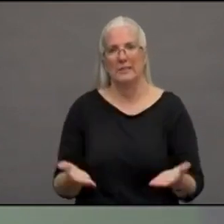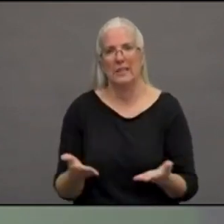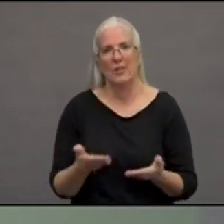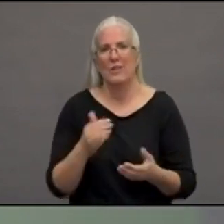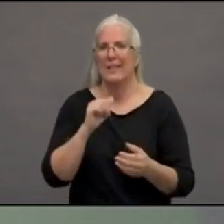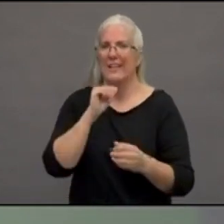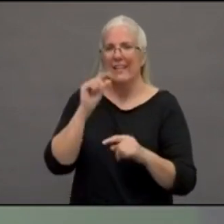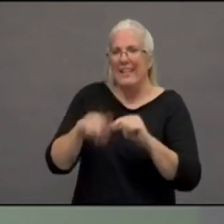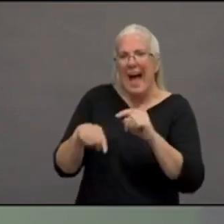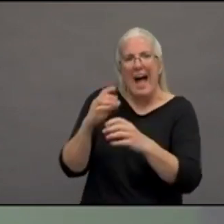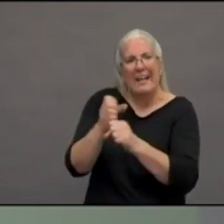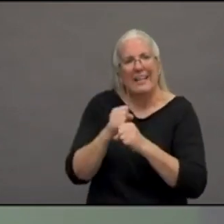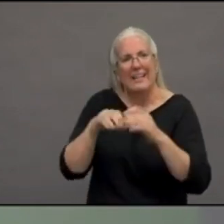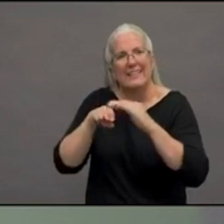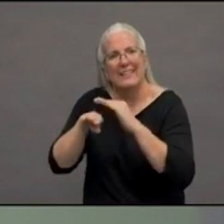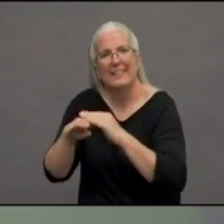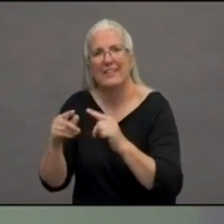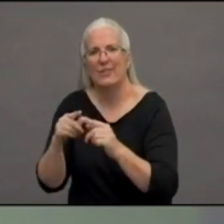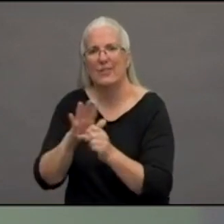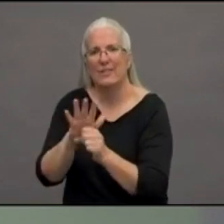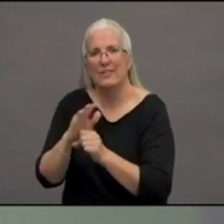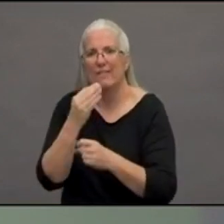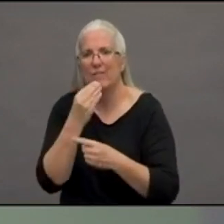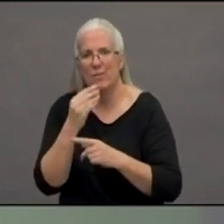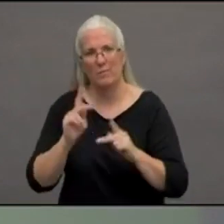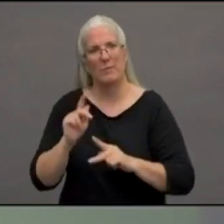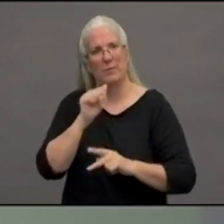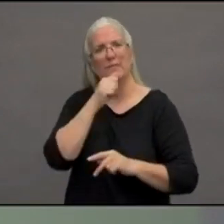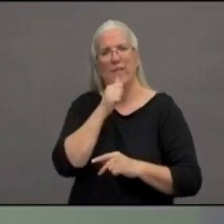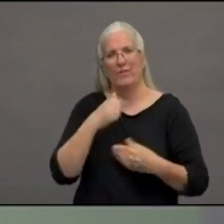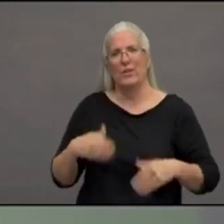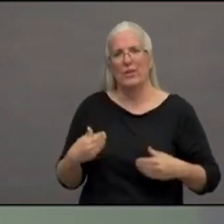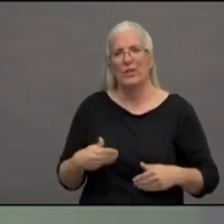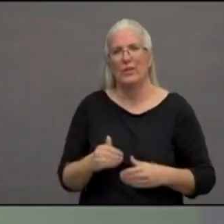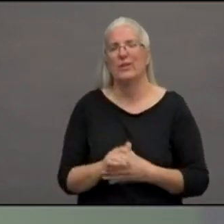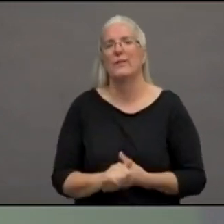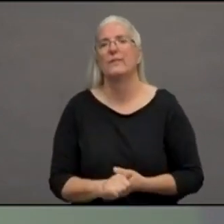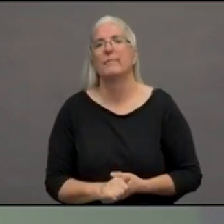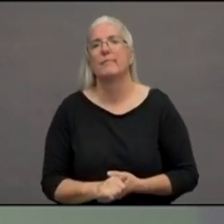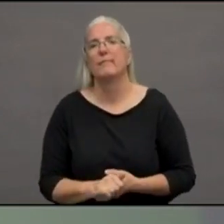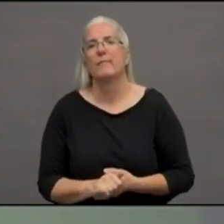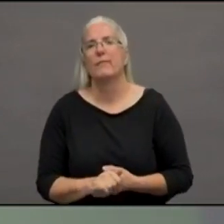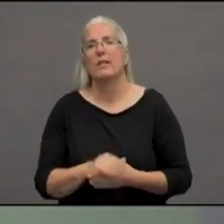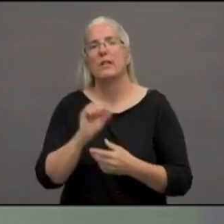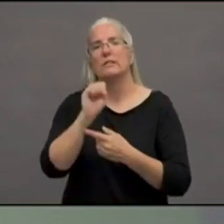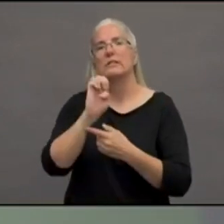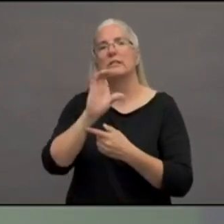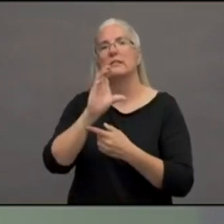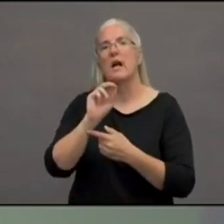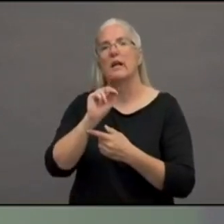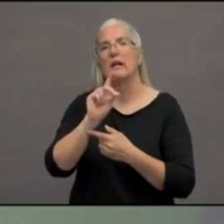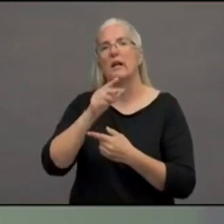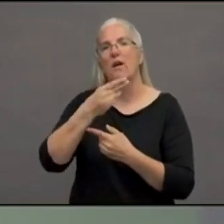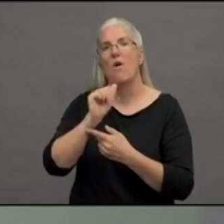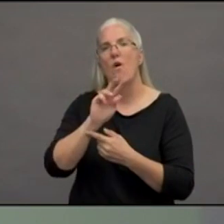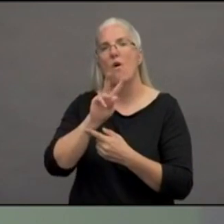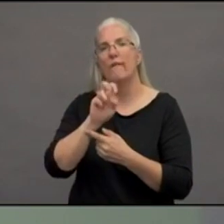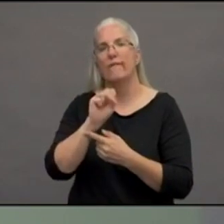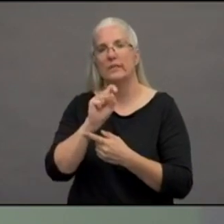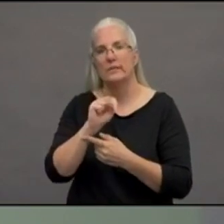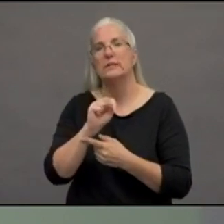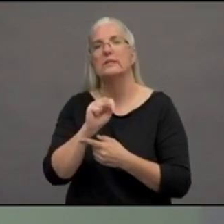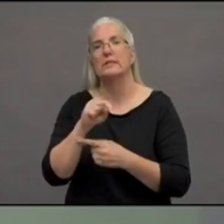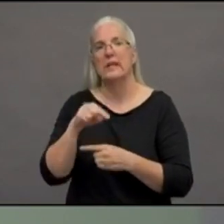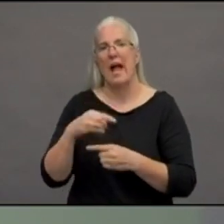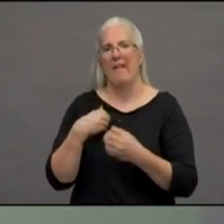suffering. Second Harvest, Silicon Valley, has actually shared some data with us that shows that twice as many people are going to their food